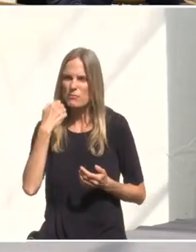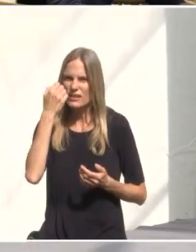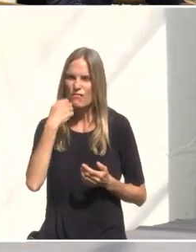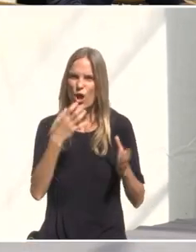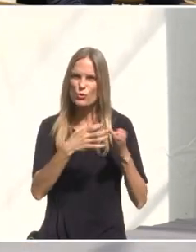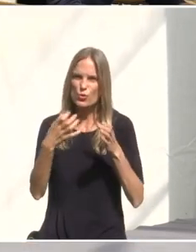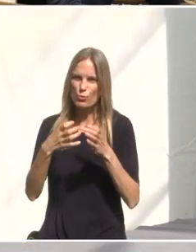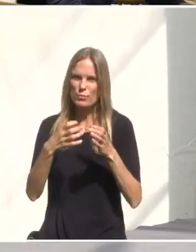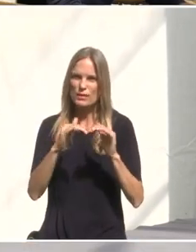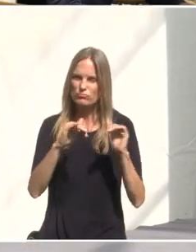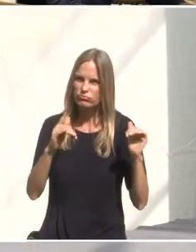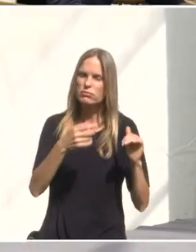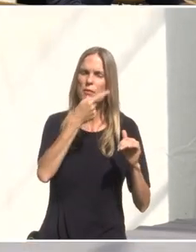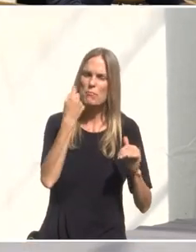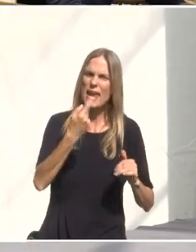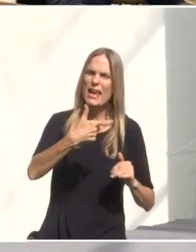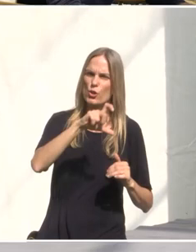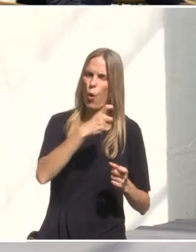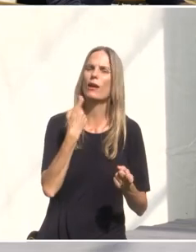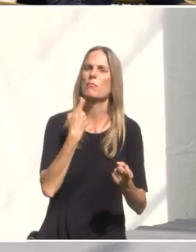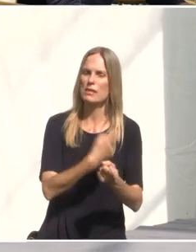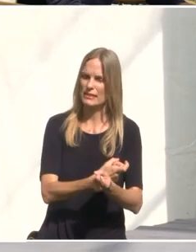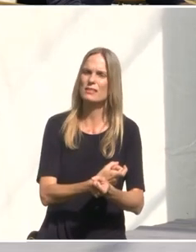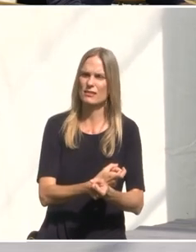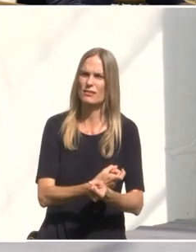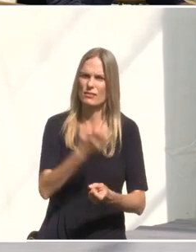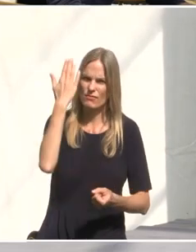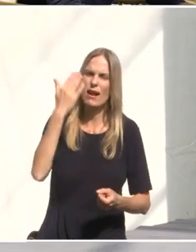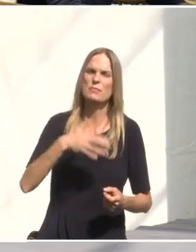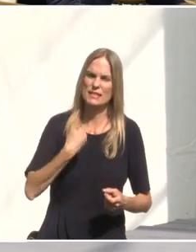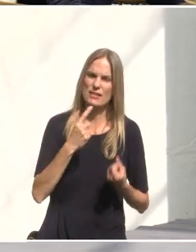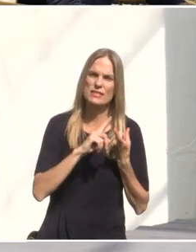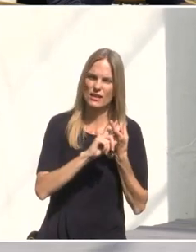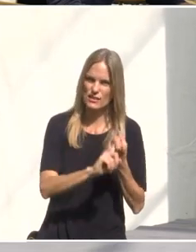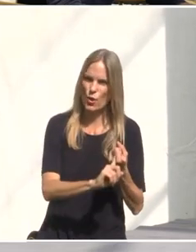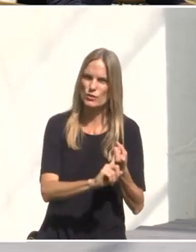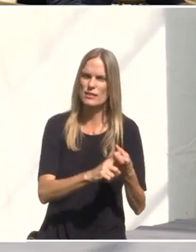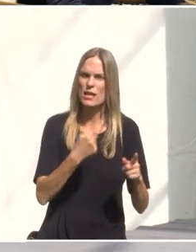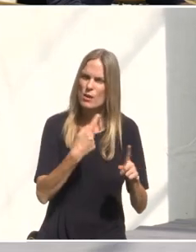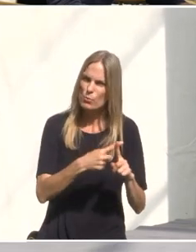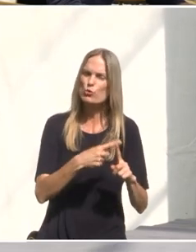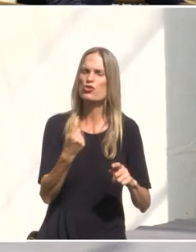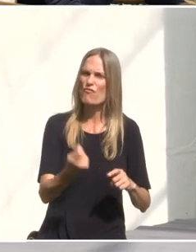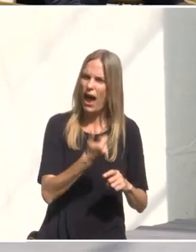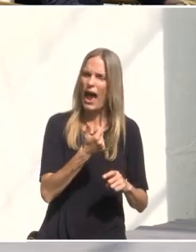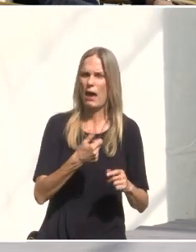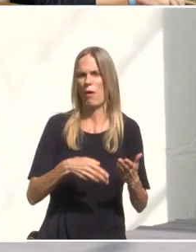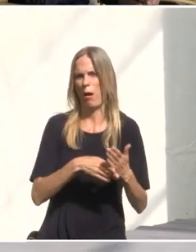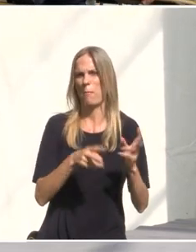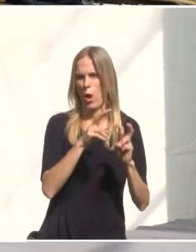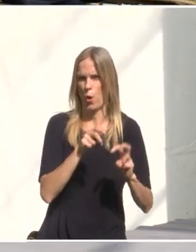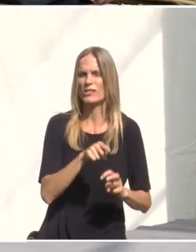that are at risk of having a mental health disorder and actually seeking and getting help. And sort